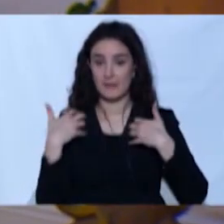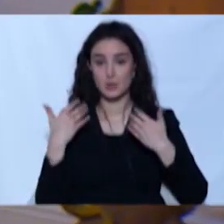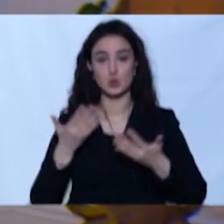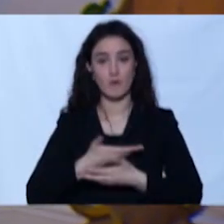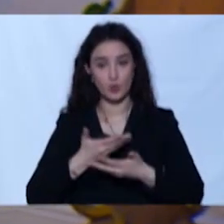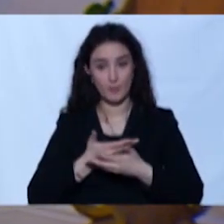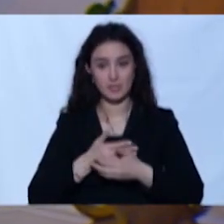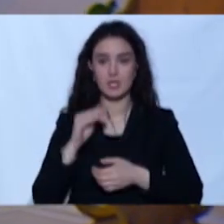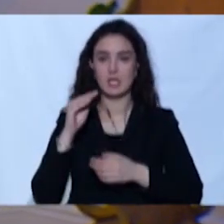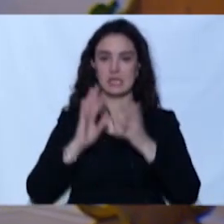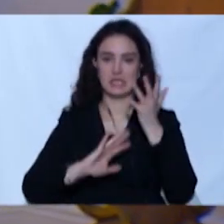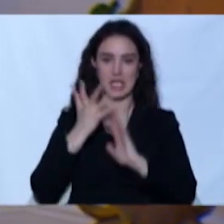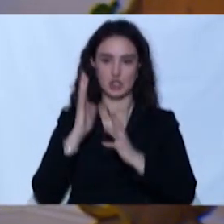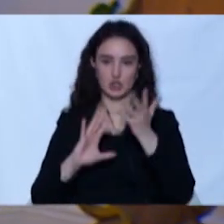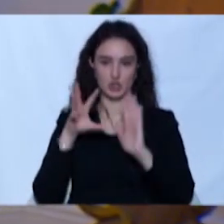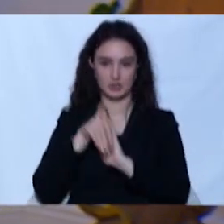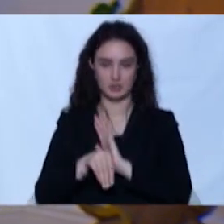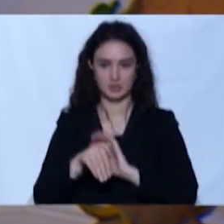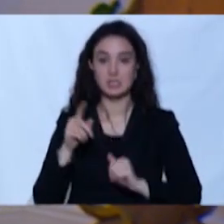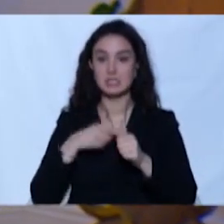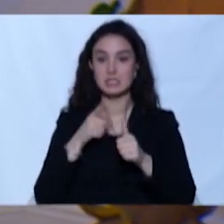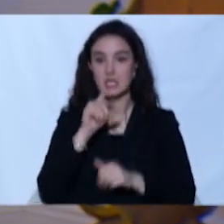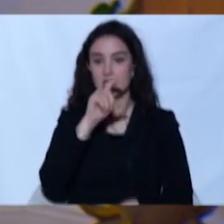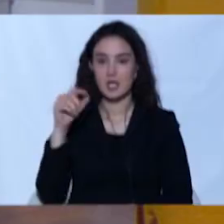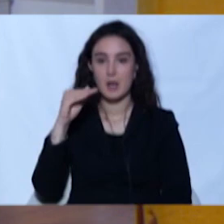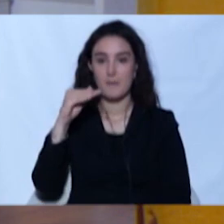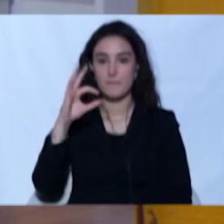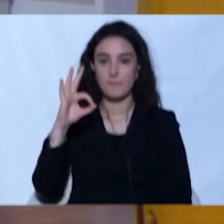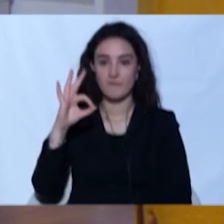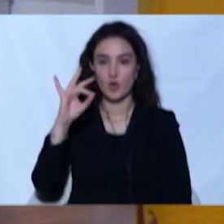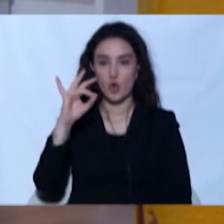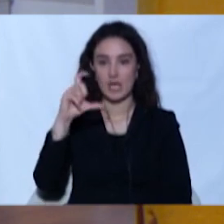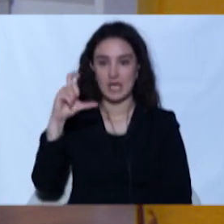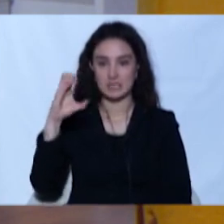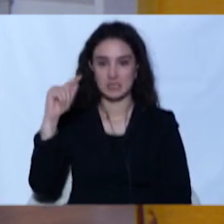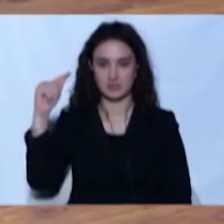in the forest. Can you say forest? Forest.